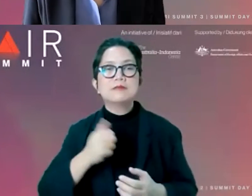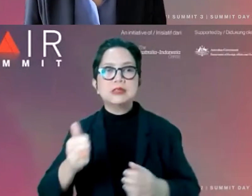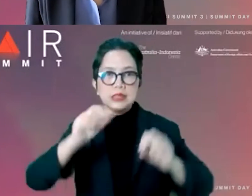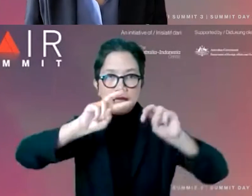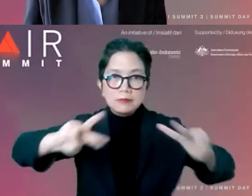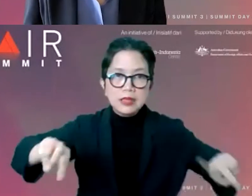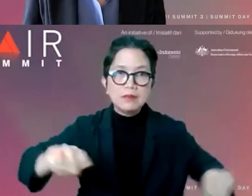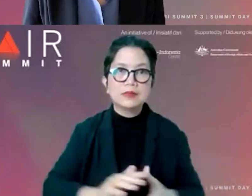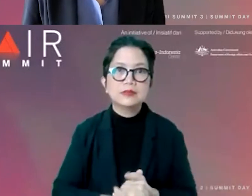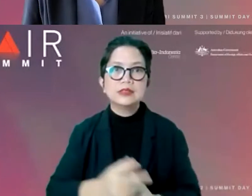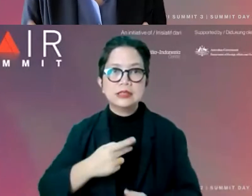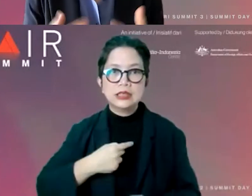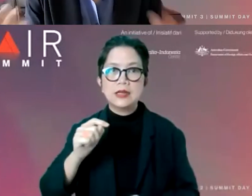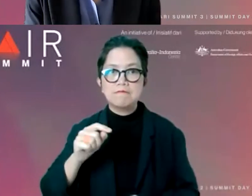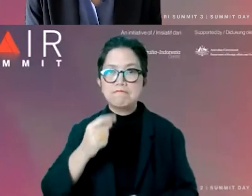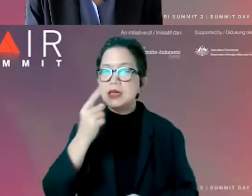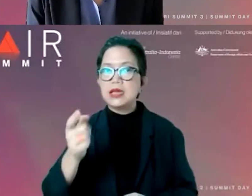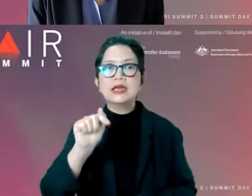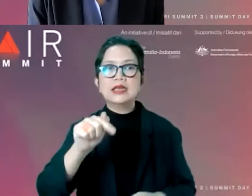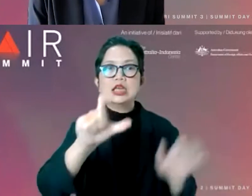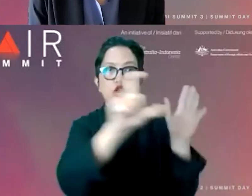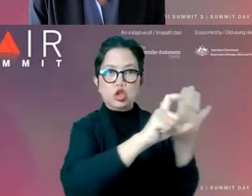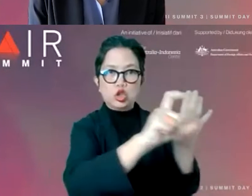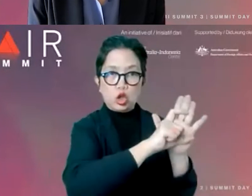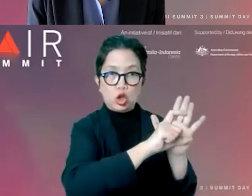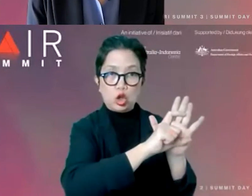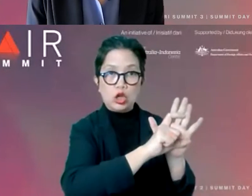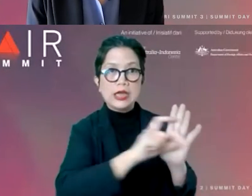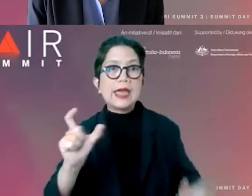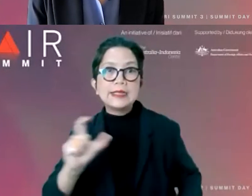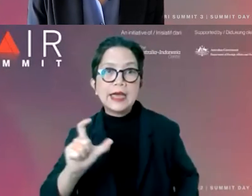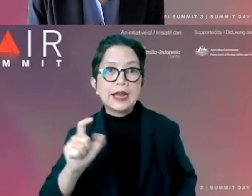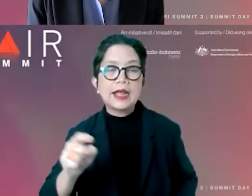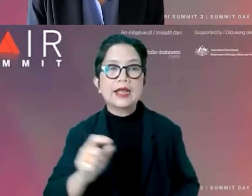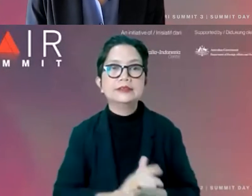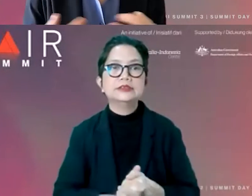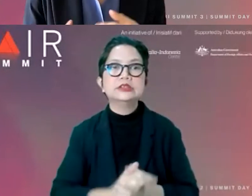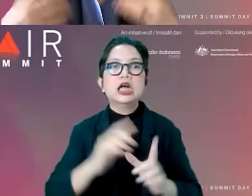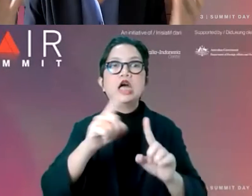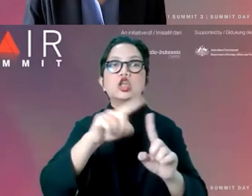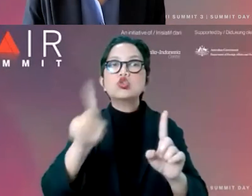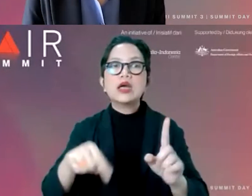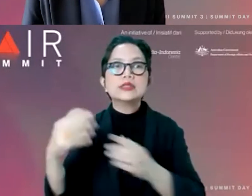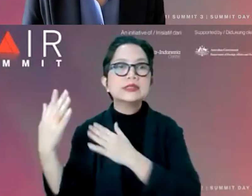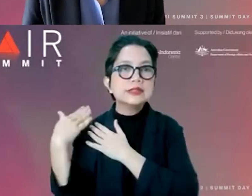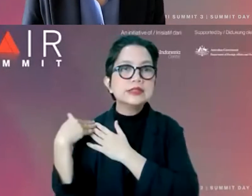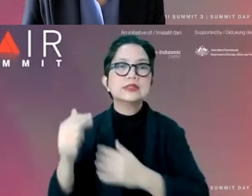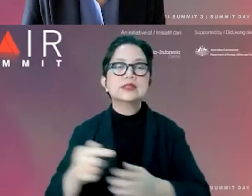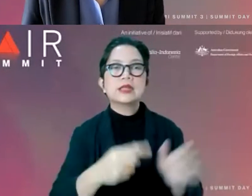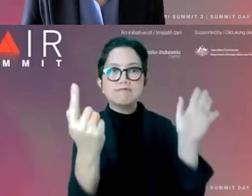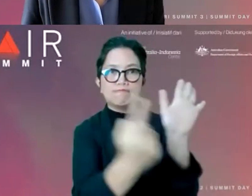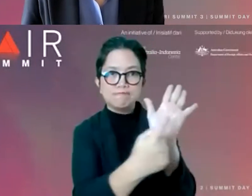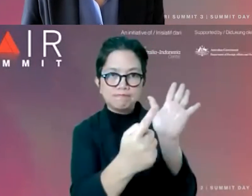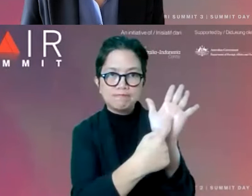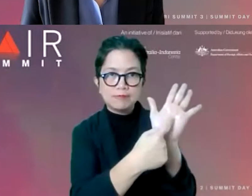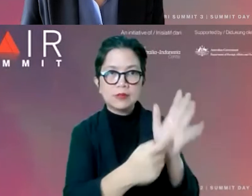and here's a way, here's how it actually works in real life. Of course, not every model's perfect,